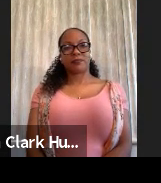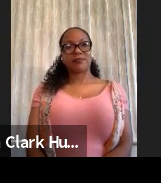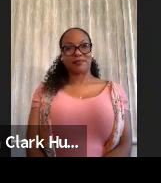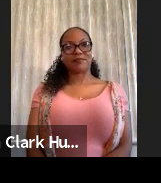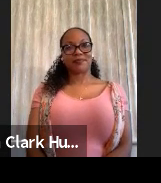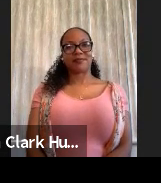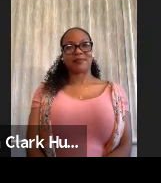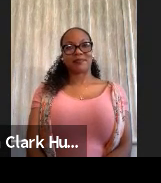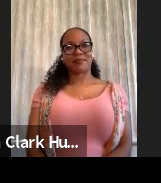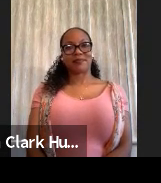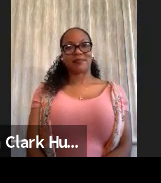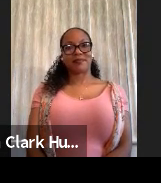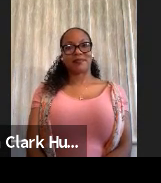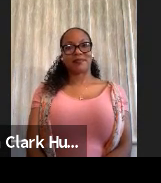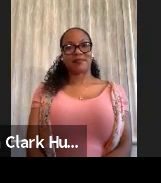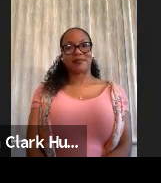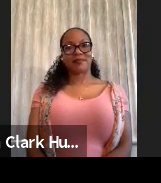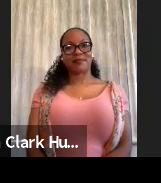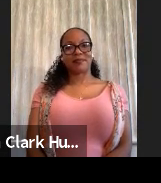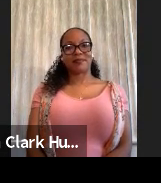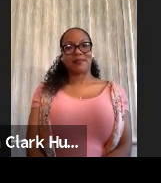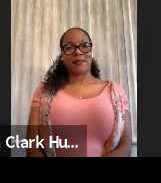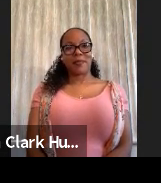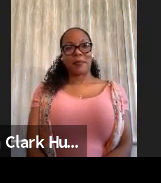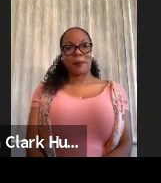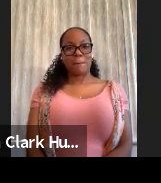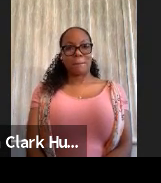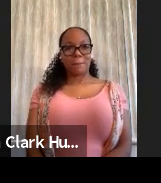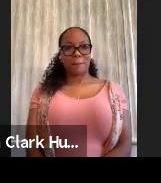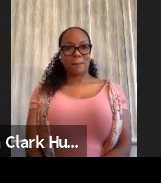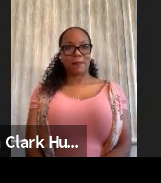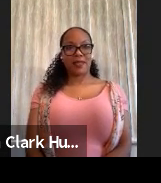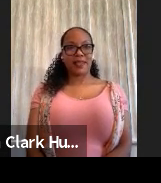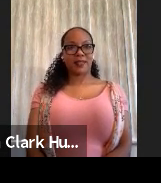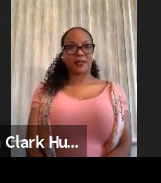The final person on the list, Mr. President, is Kennard Williams.